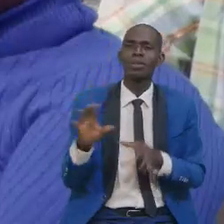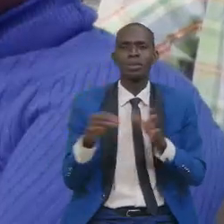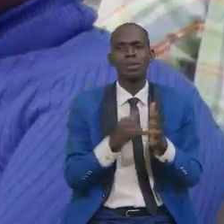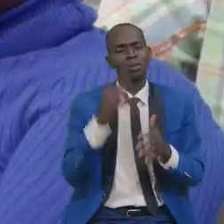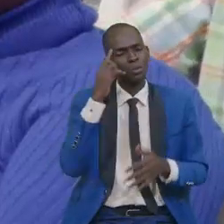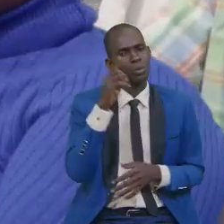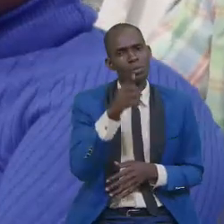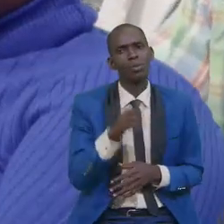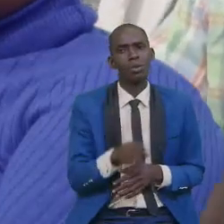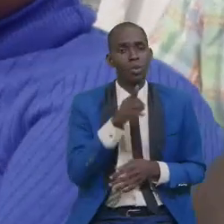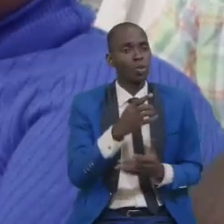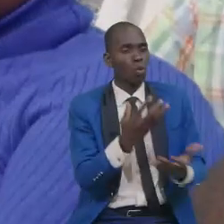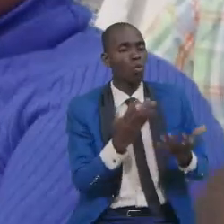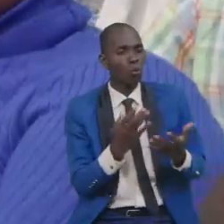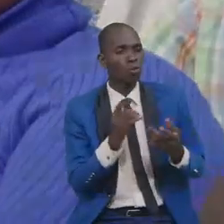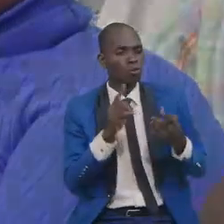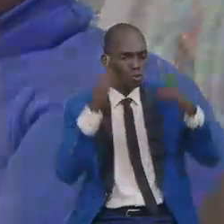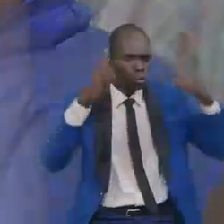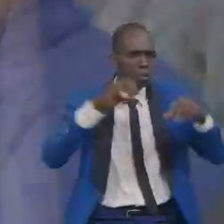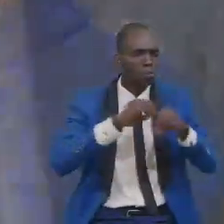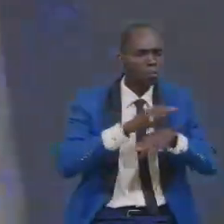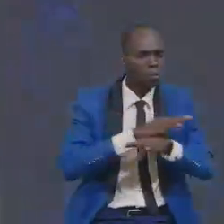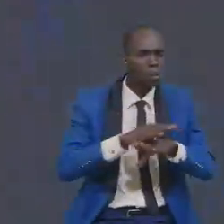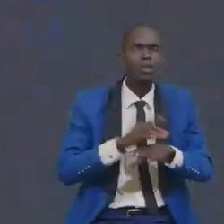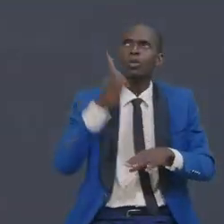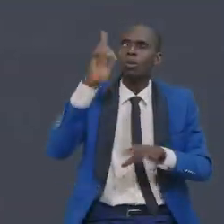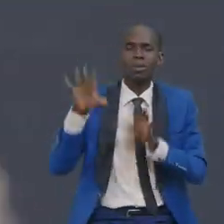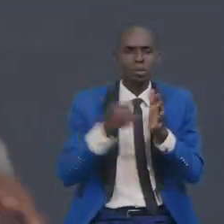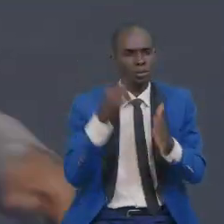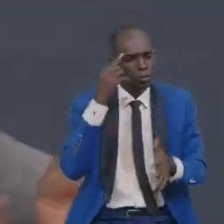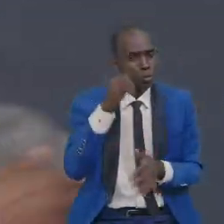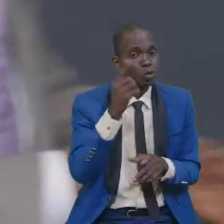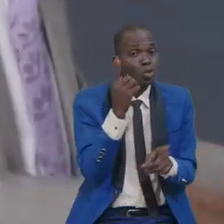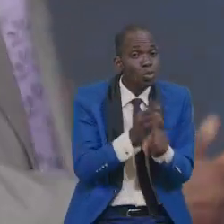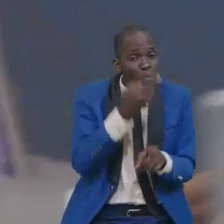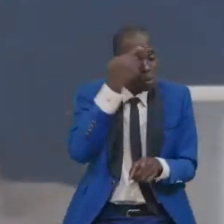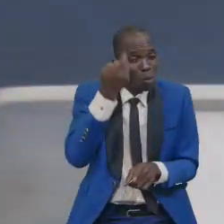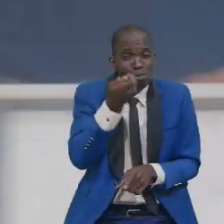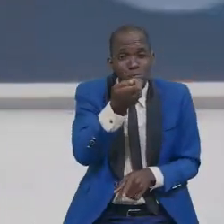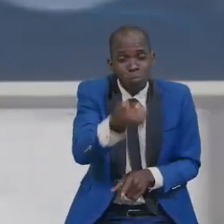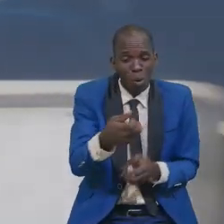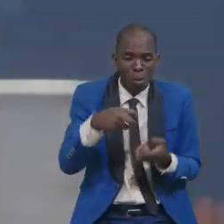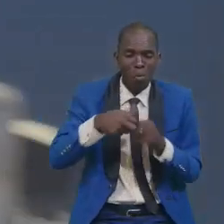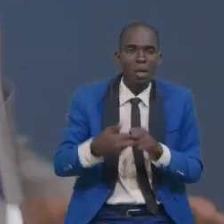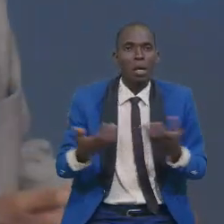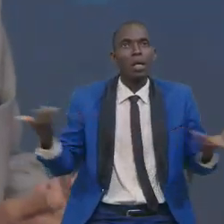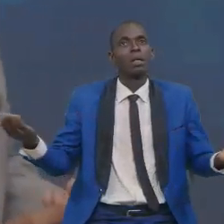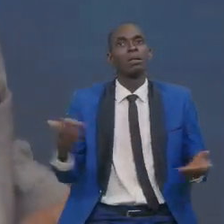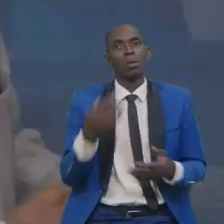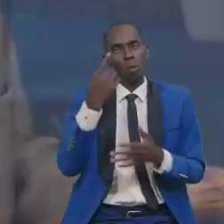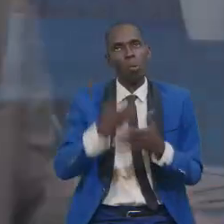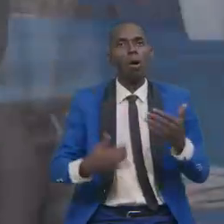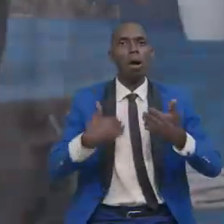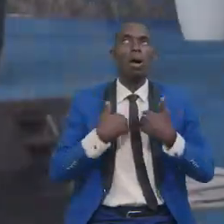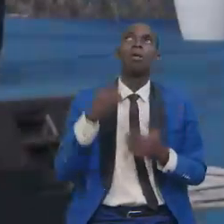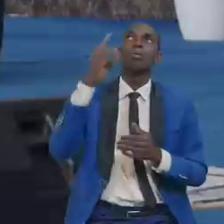that God because of the small challenge remaining they said what else he brought us up out